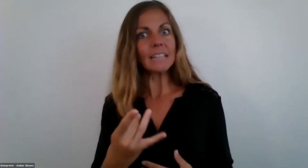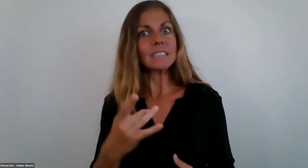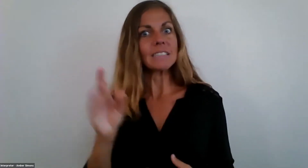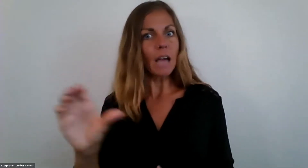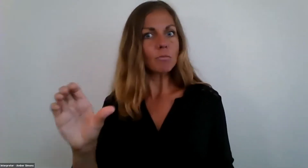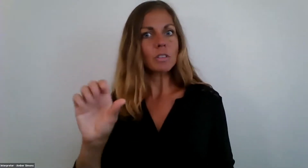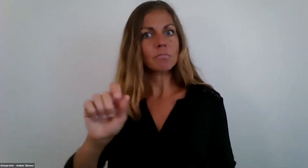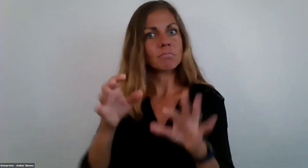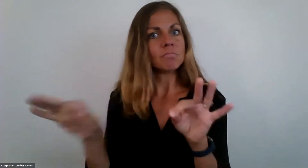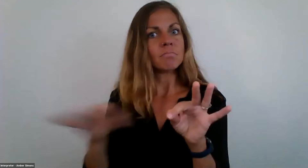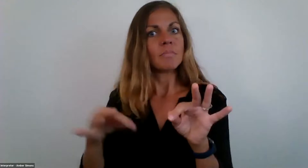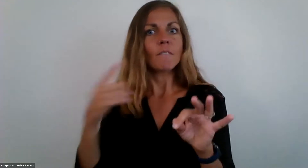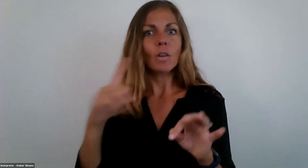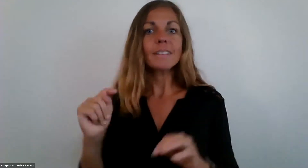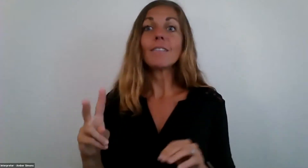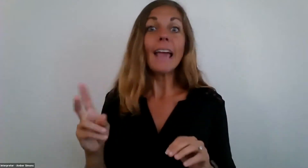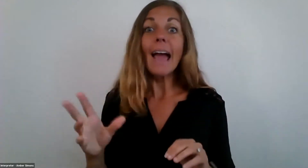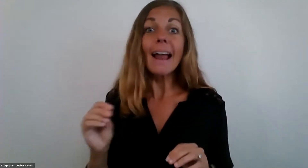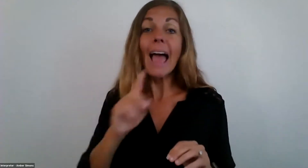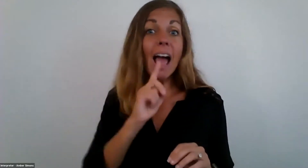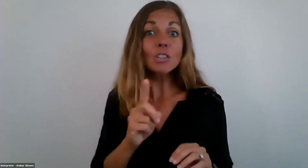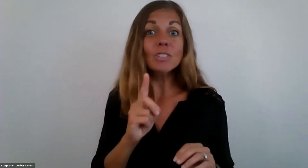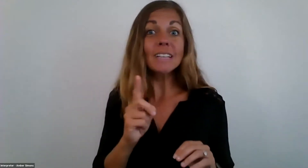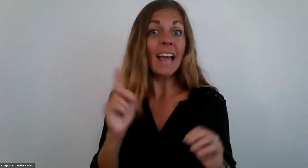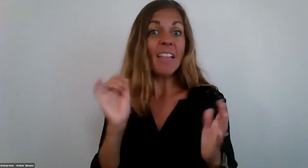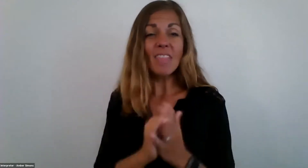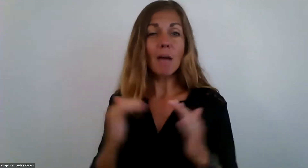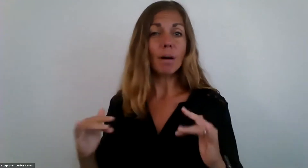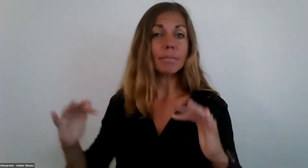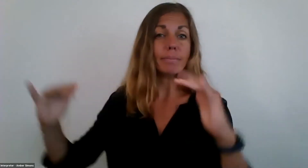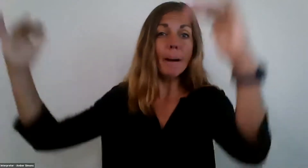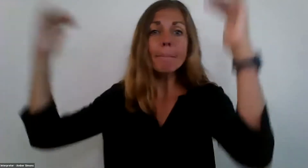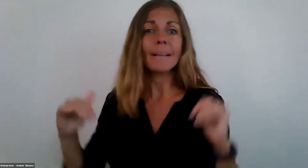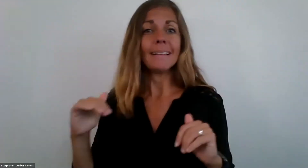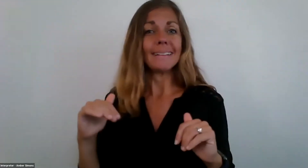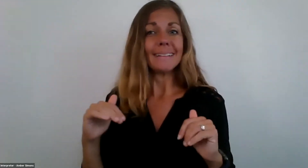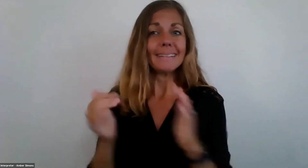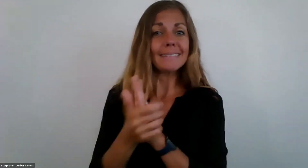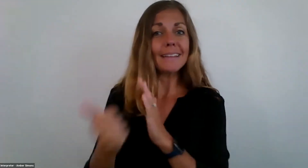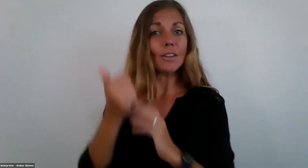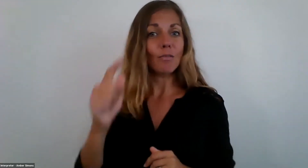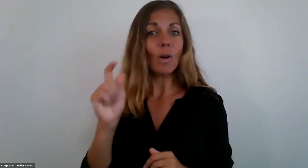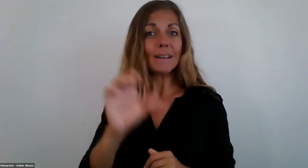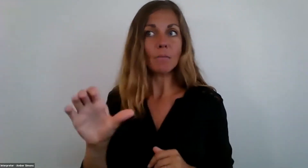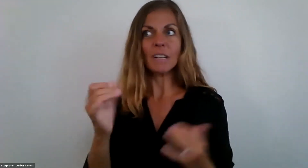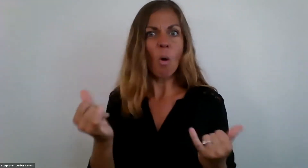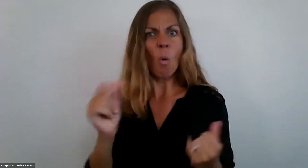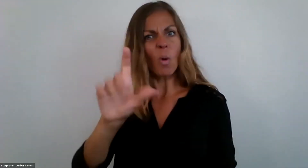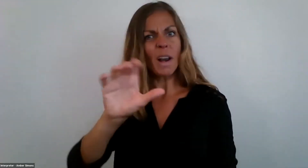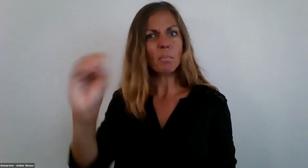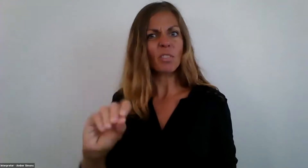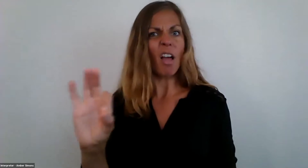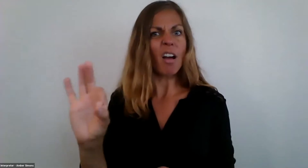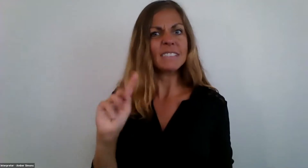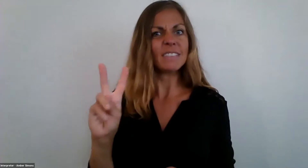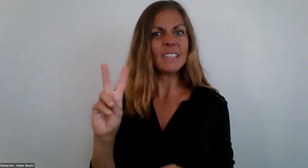that accelerated television captioning to the 100% of television being captioned now, that I wish